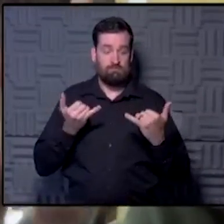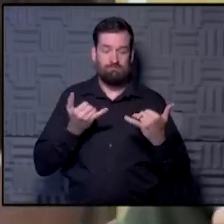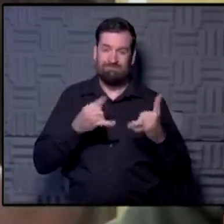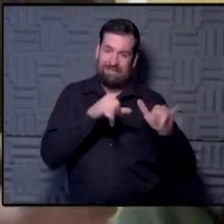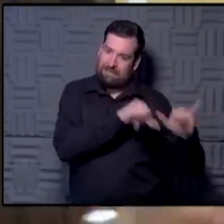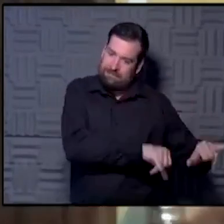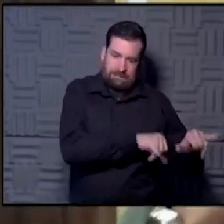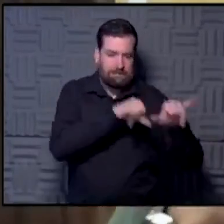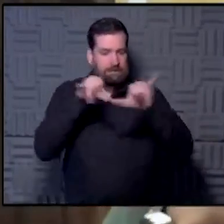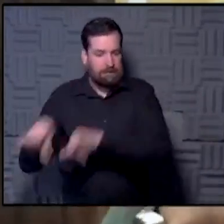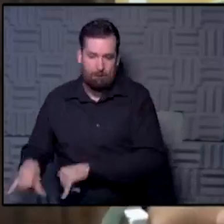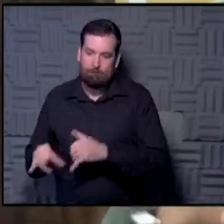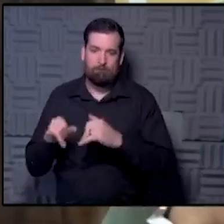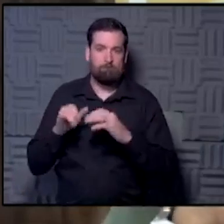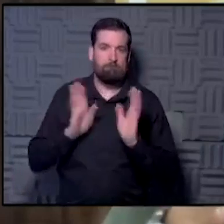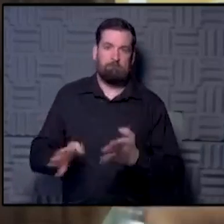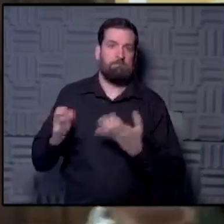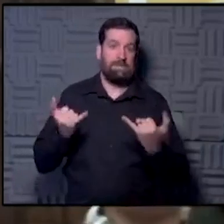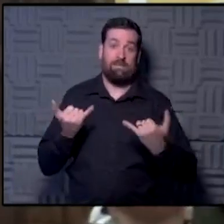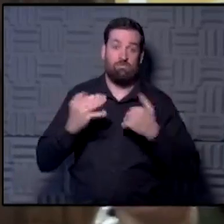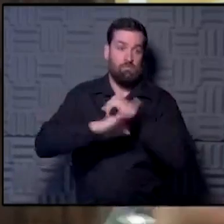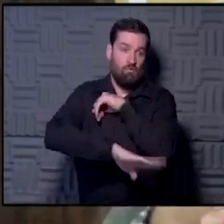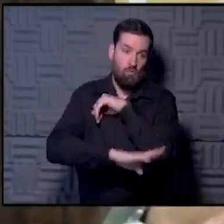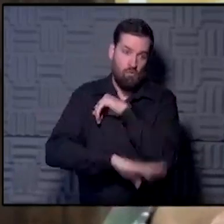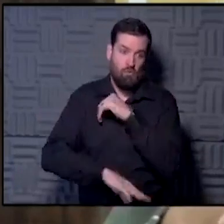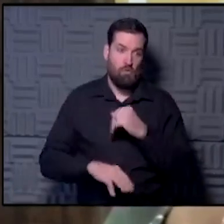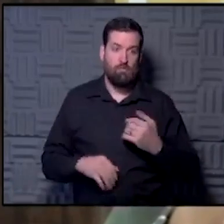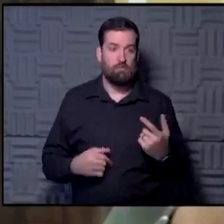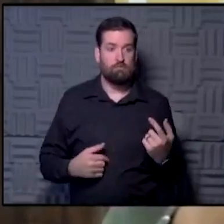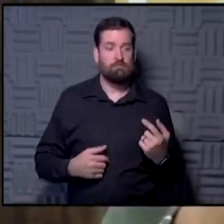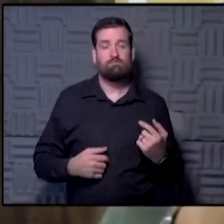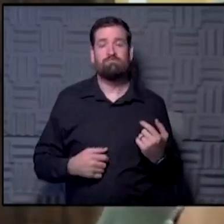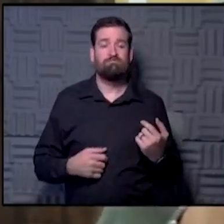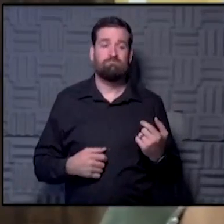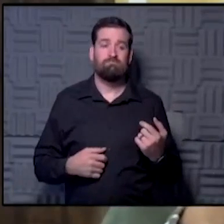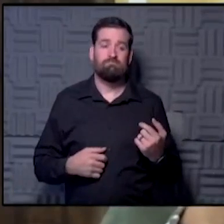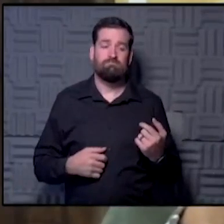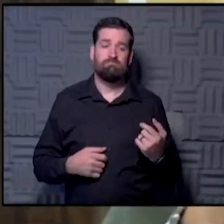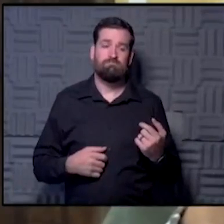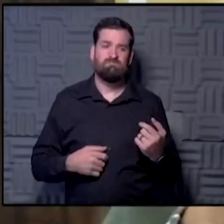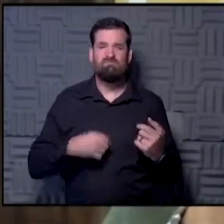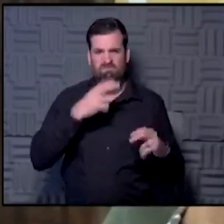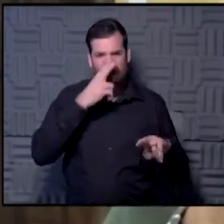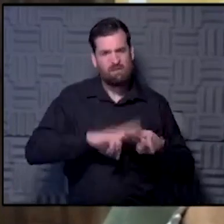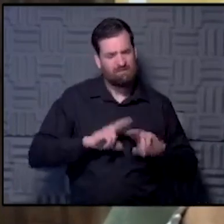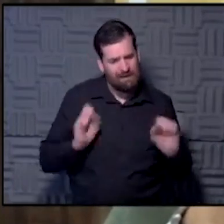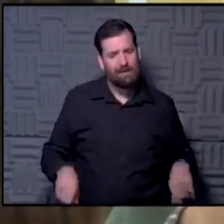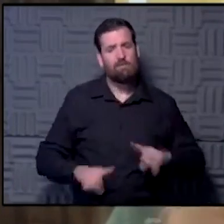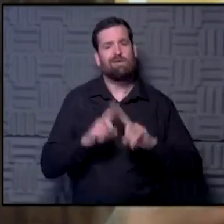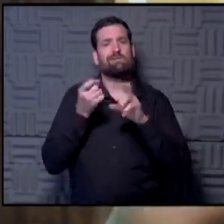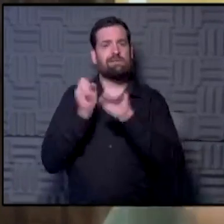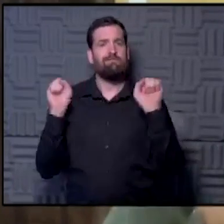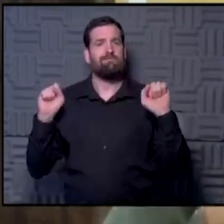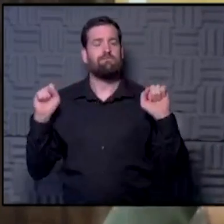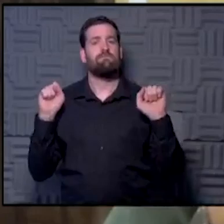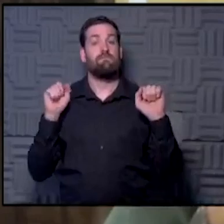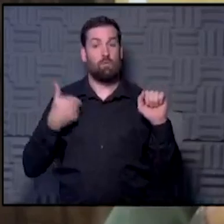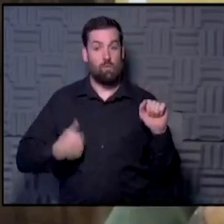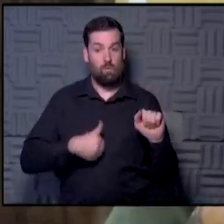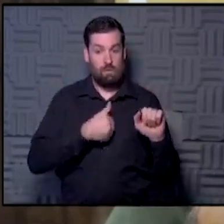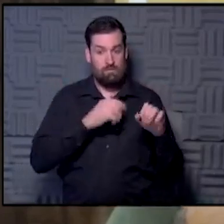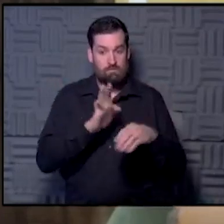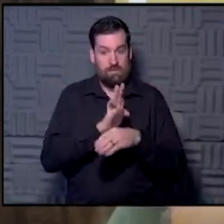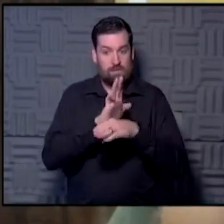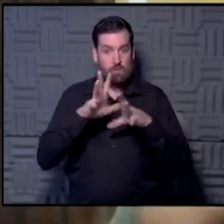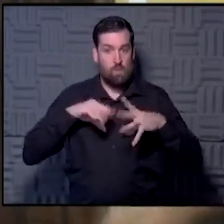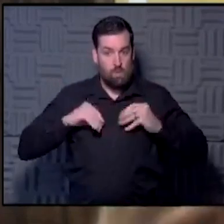same plan now here in the fall. We want people to have fun, but they just need to be able to do so safely. And there's certainly things that we can do as business owners